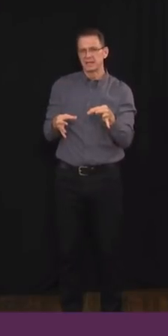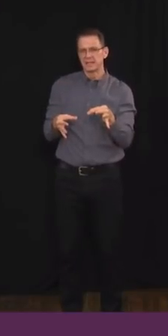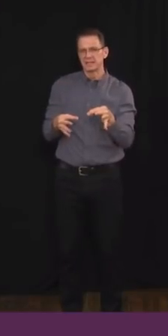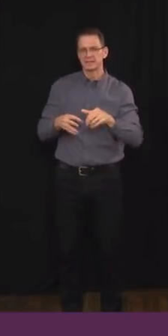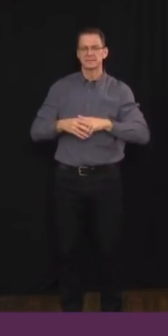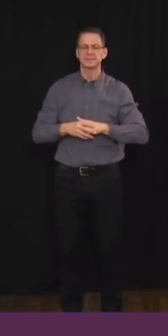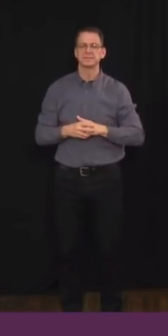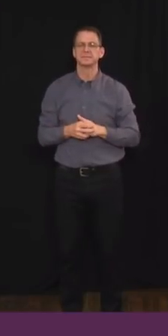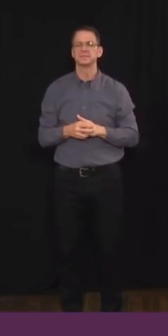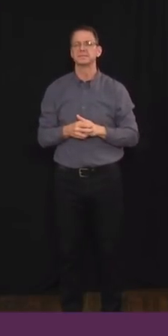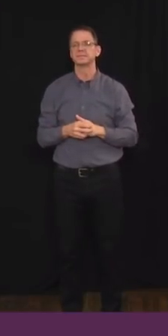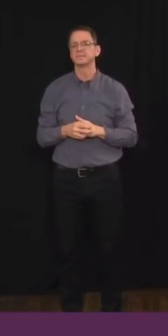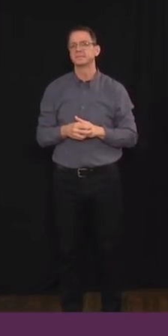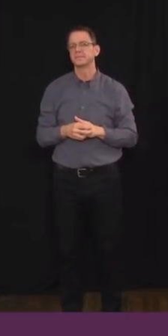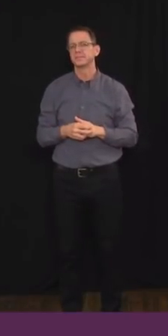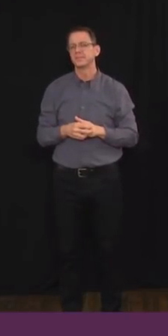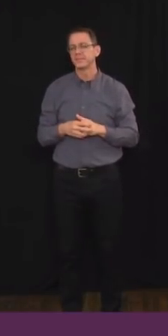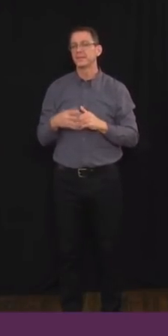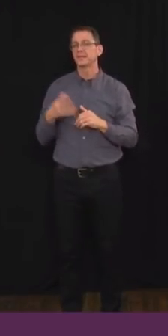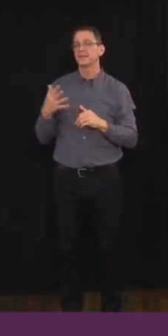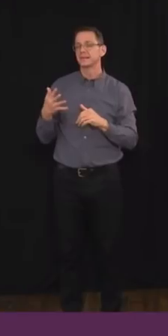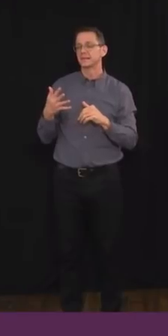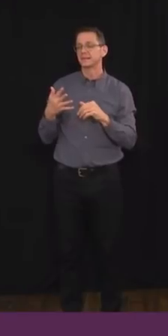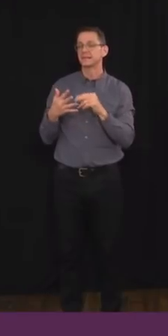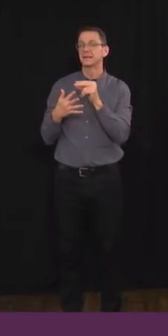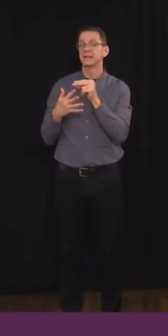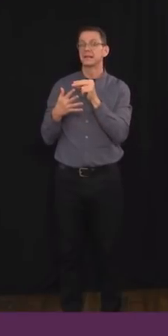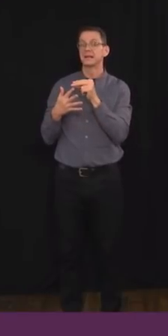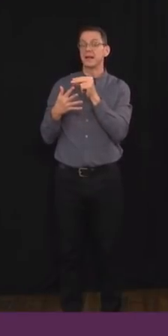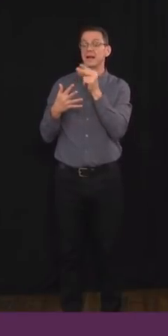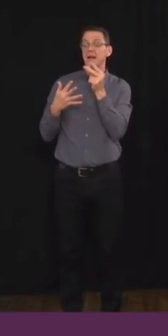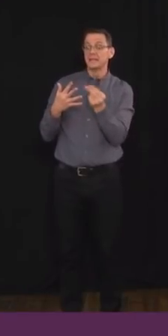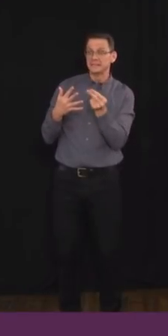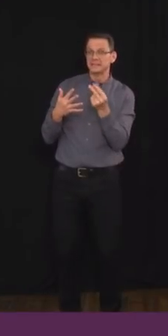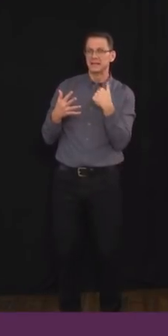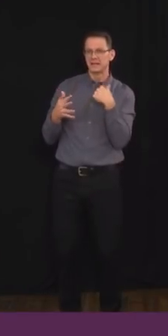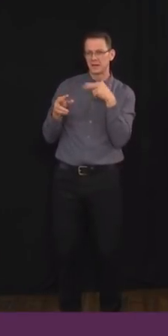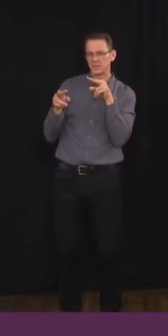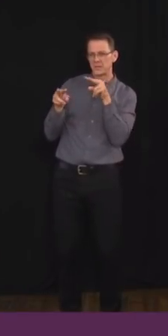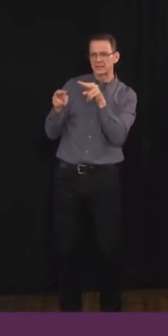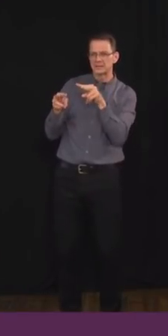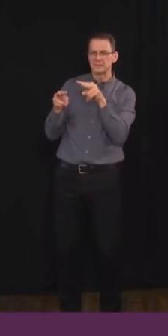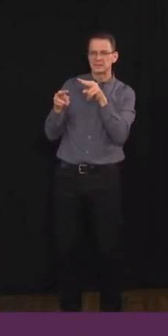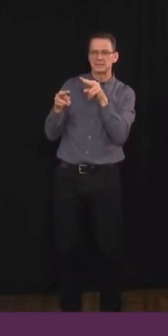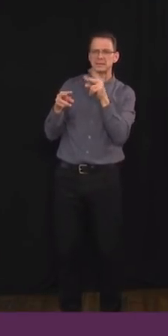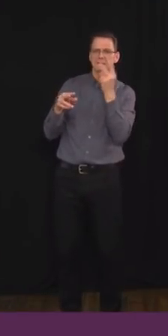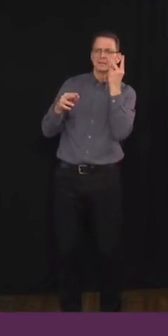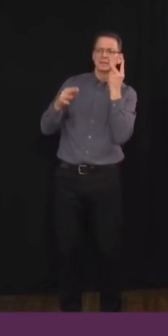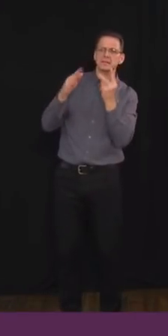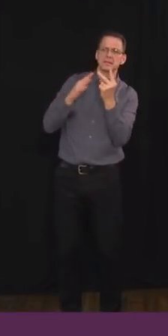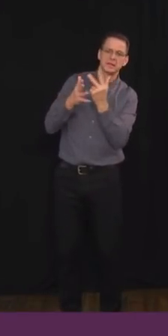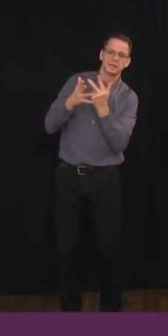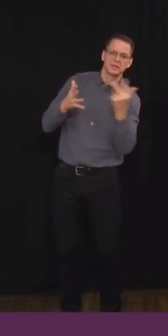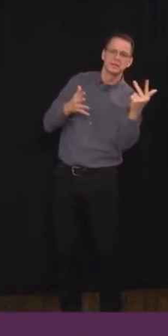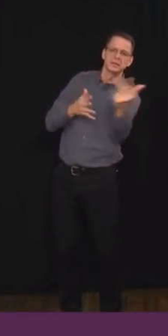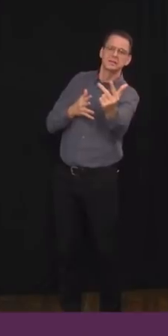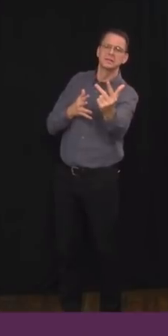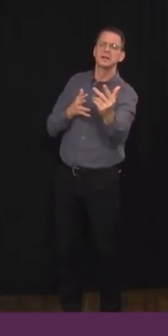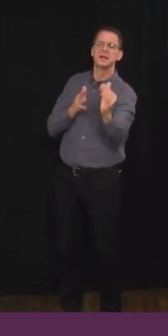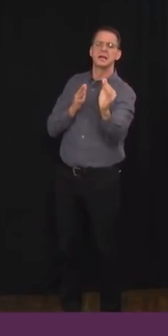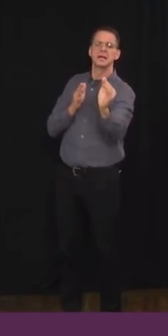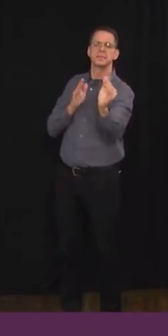Once we move into that step, we will reevaluate hospitalizations 3 weeks later. I'll have more detail on the 3 week period